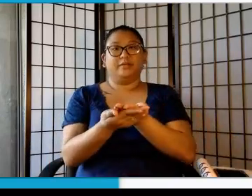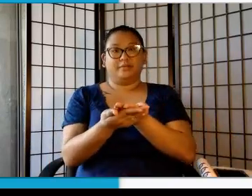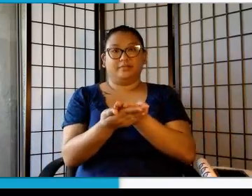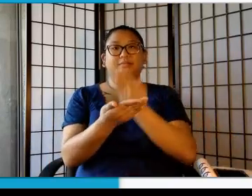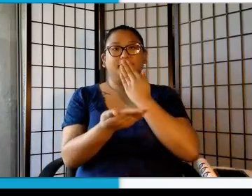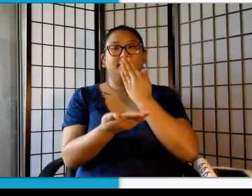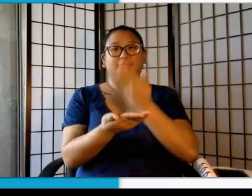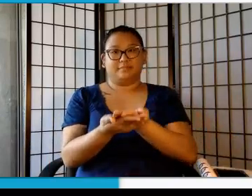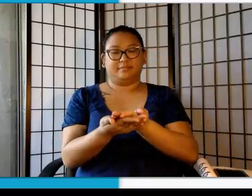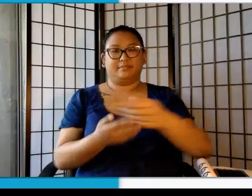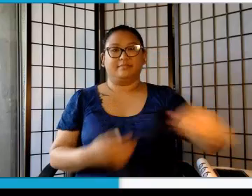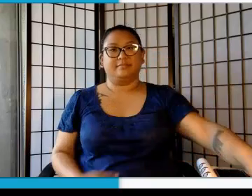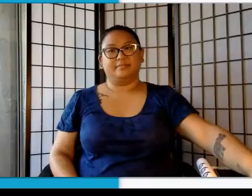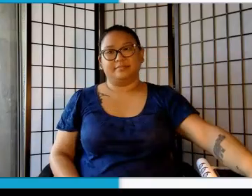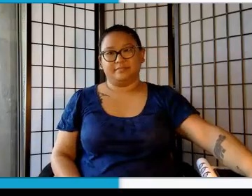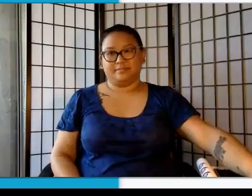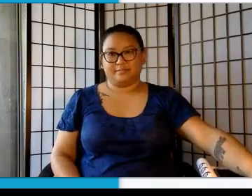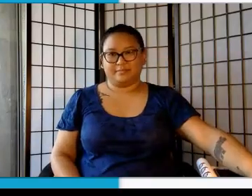Good.